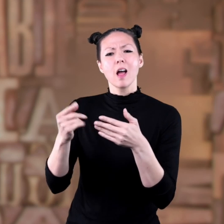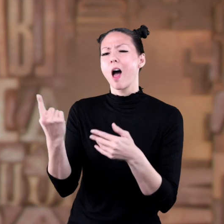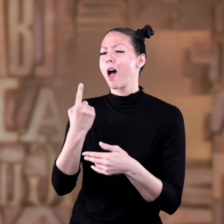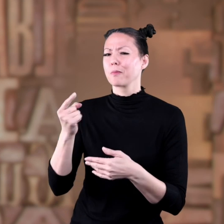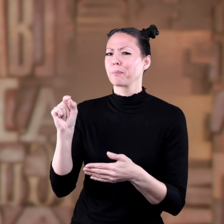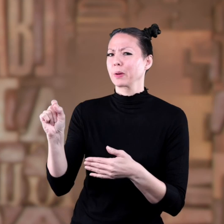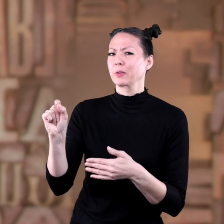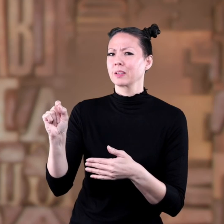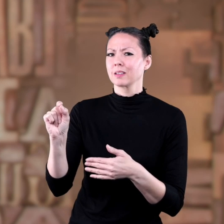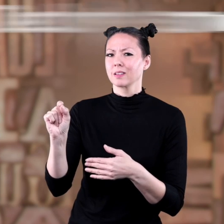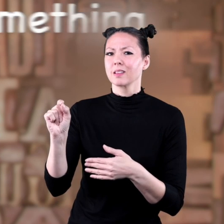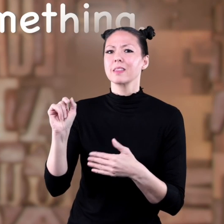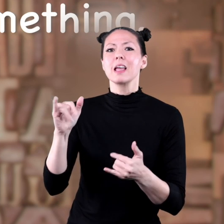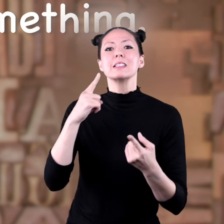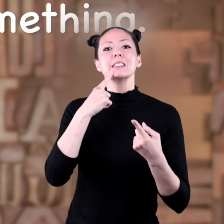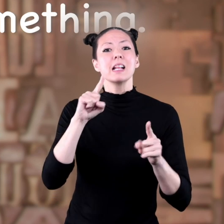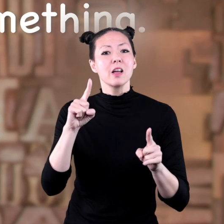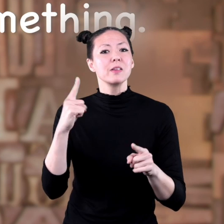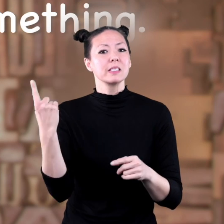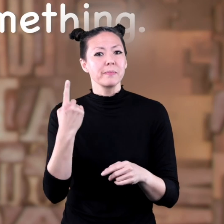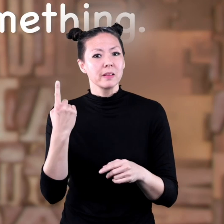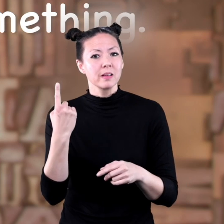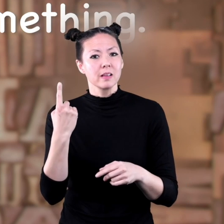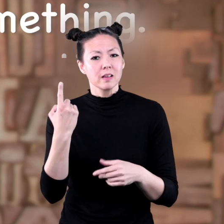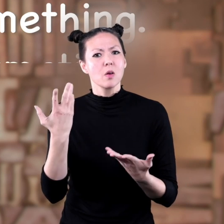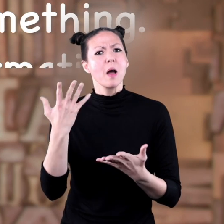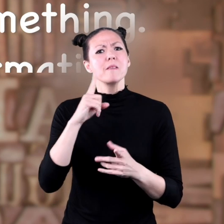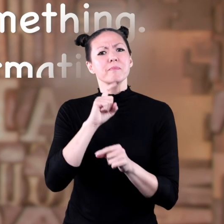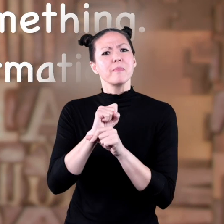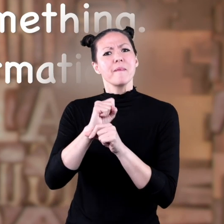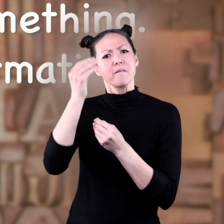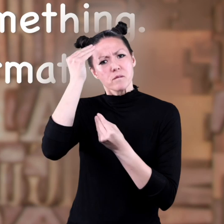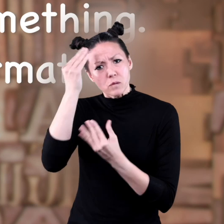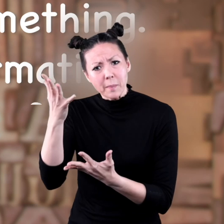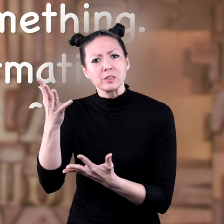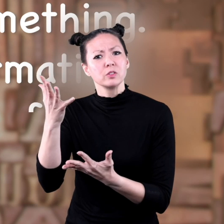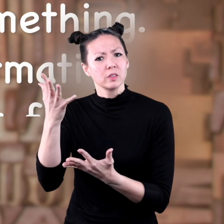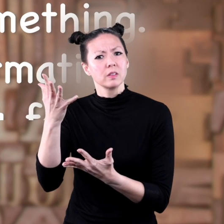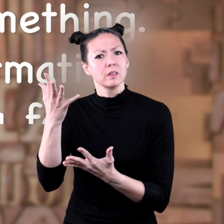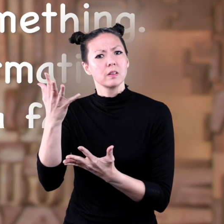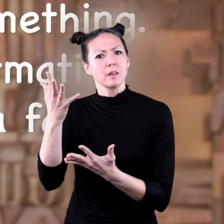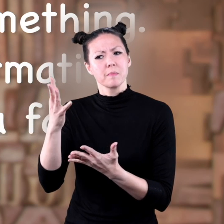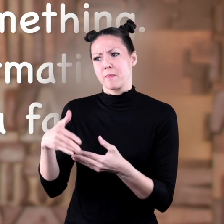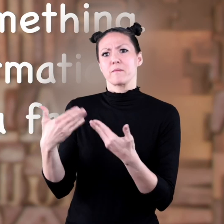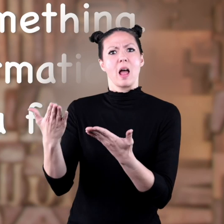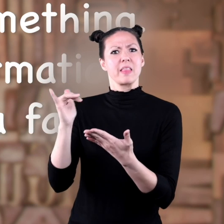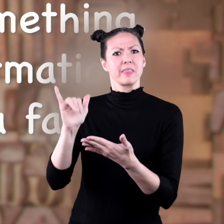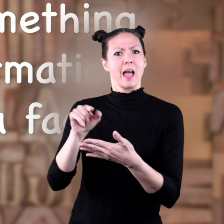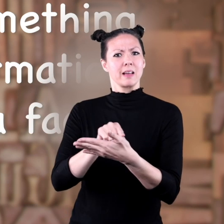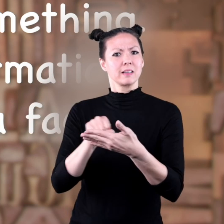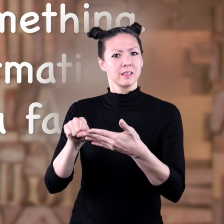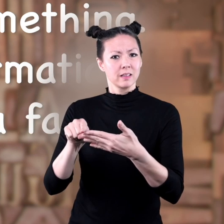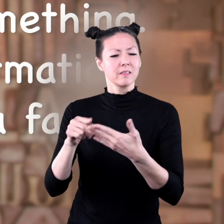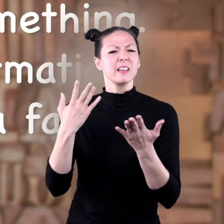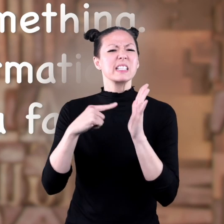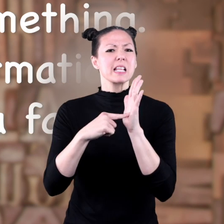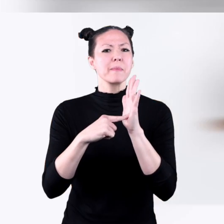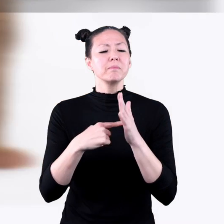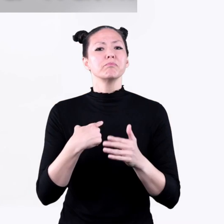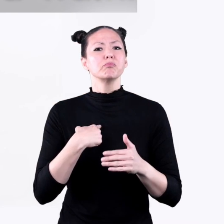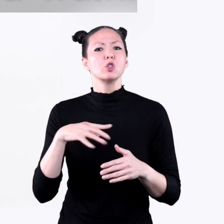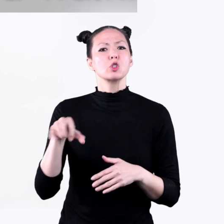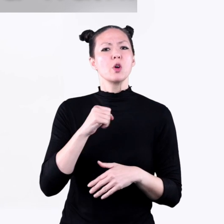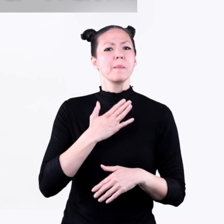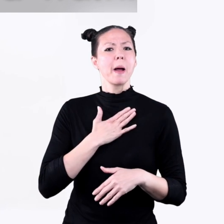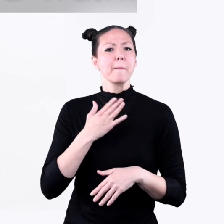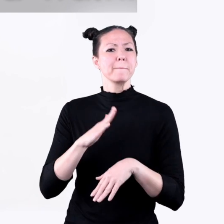ends in a period and is used to declare something, state information, or provide a fact. Here are some examples.